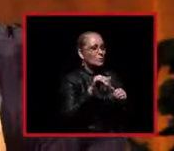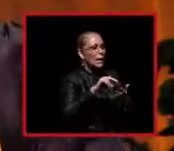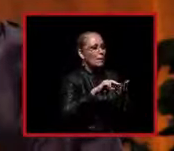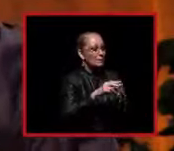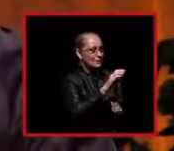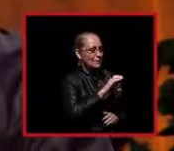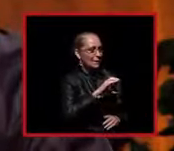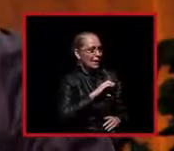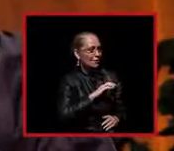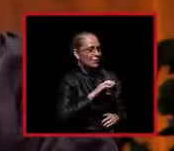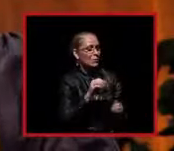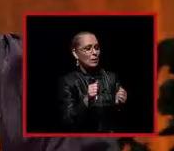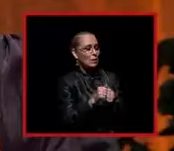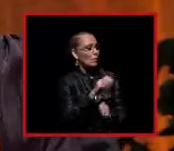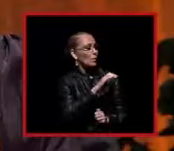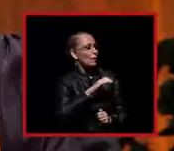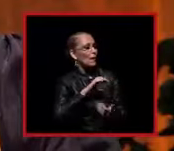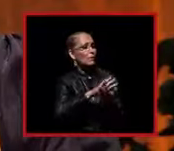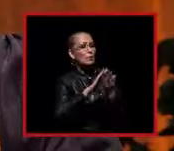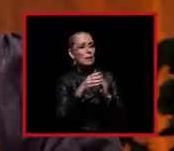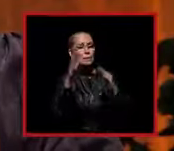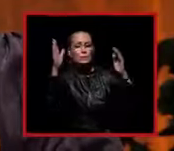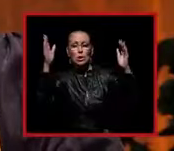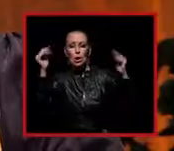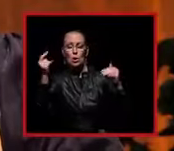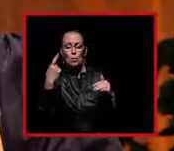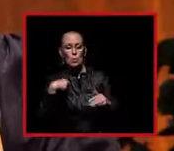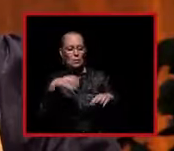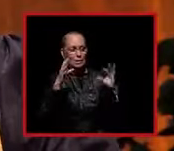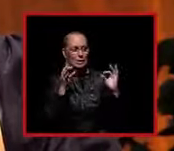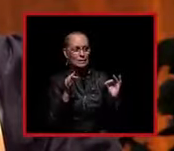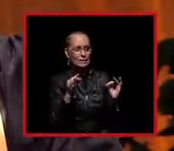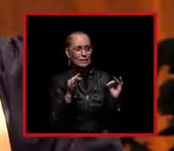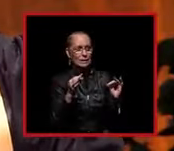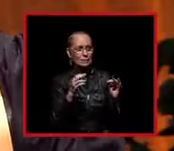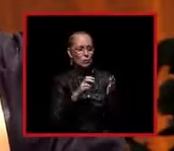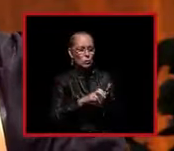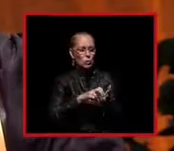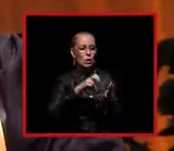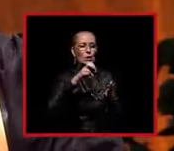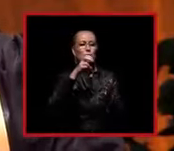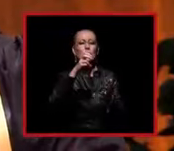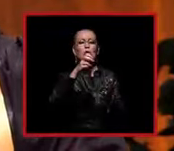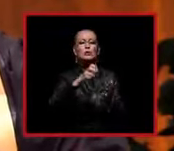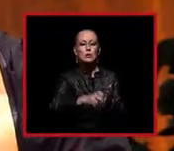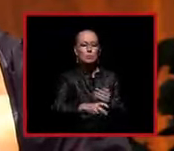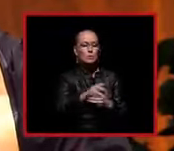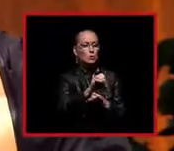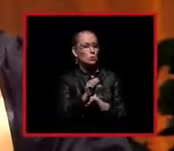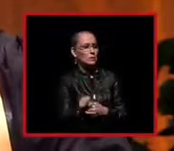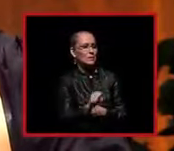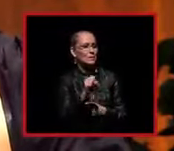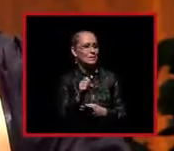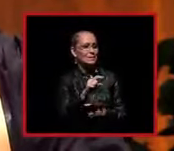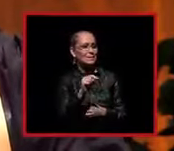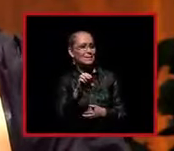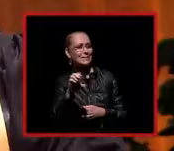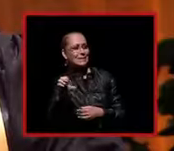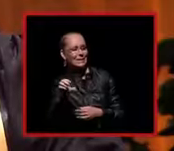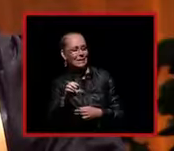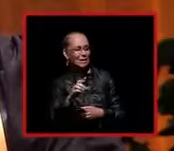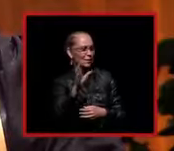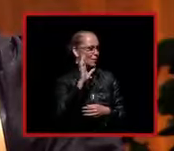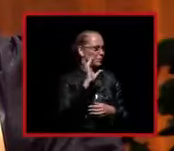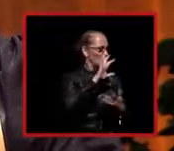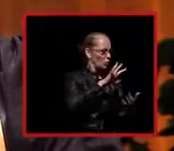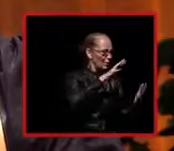all of us made were to change our futures. We took a leap of faith out of what was once a chaotic mess and into a more ordered place where we can